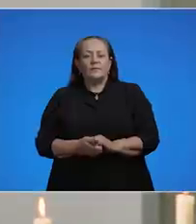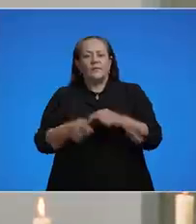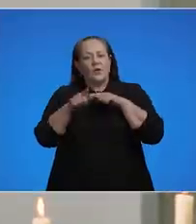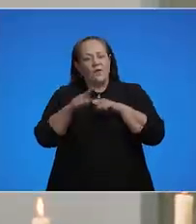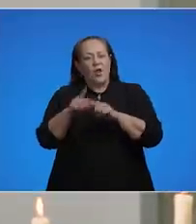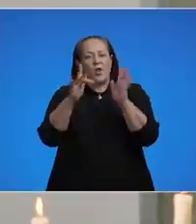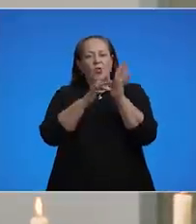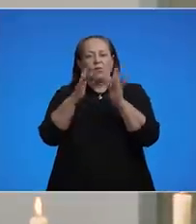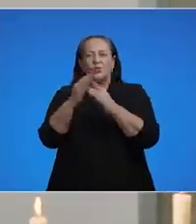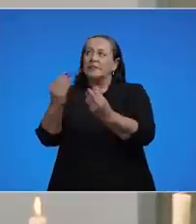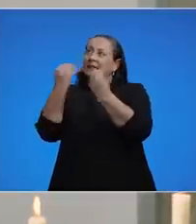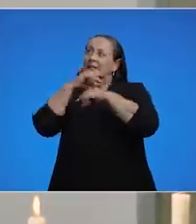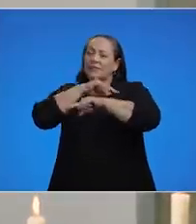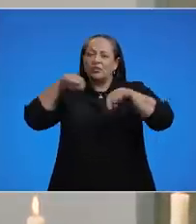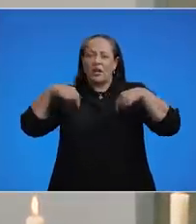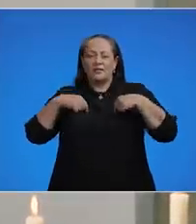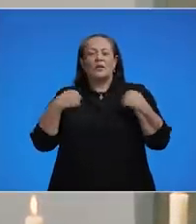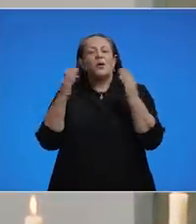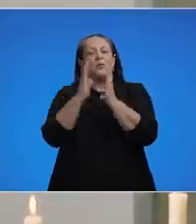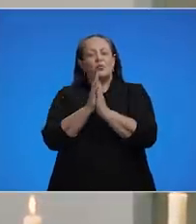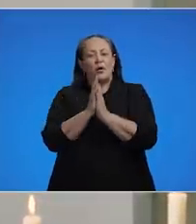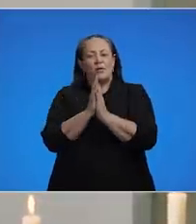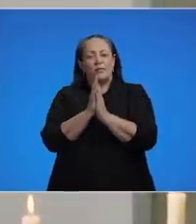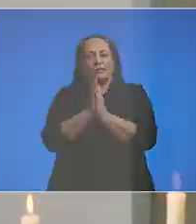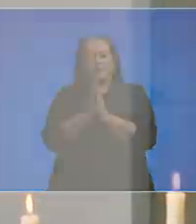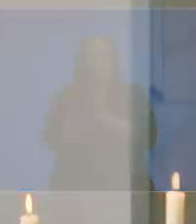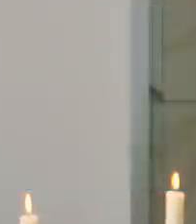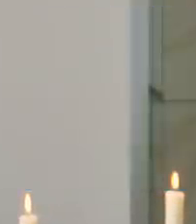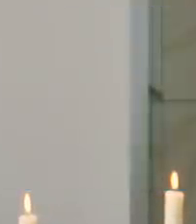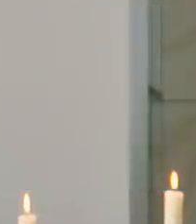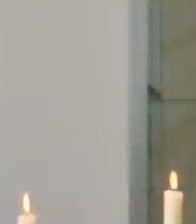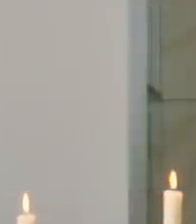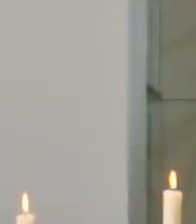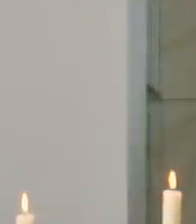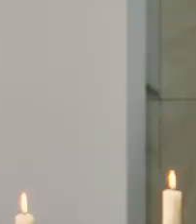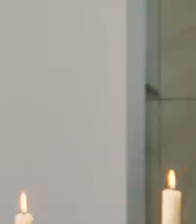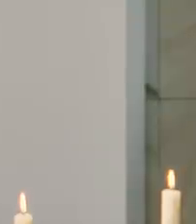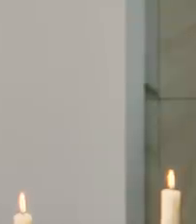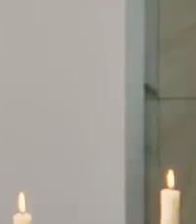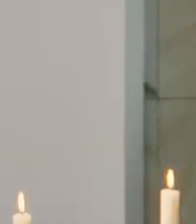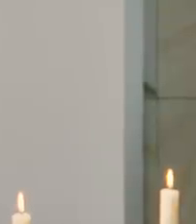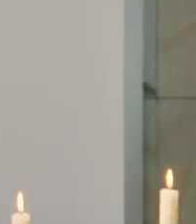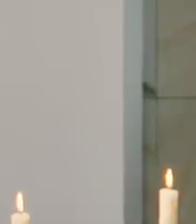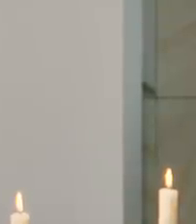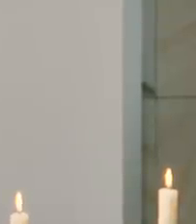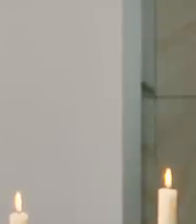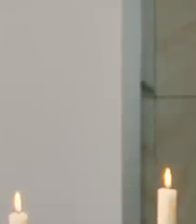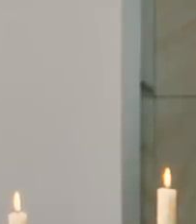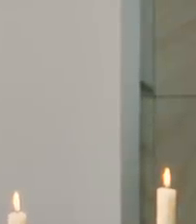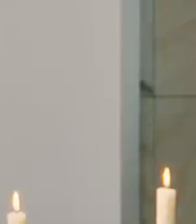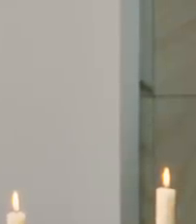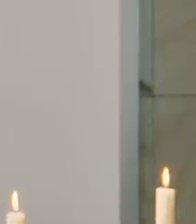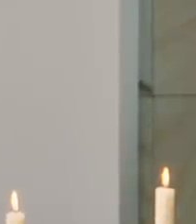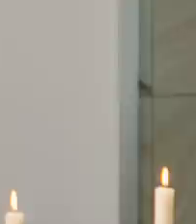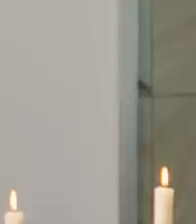At the Savior's command and formed by divine teaching, we dare to say, Our Father, who art in heaven,